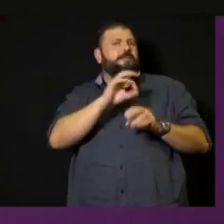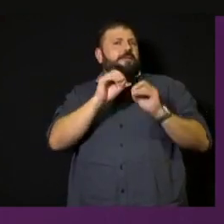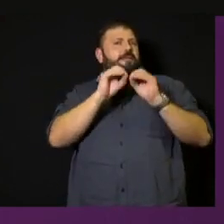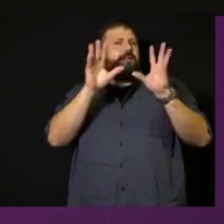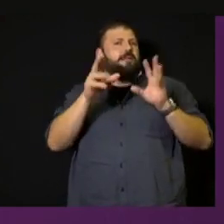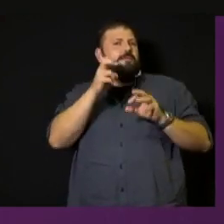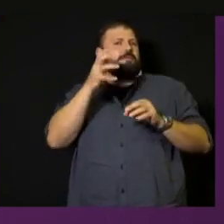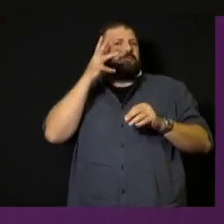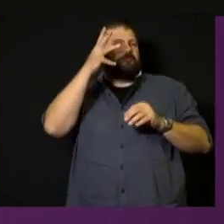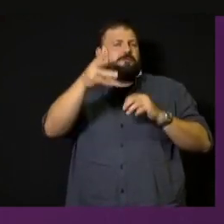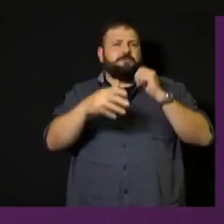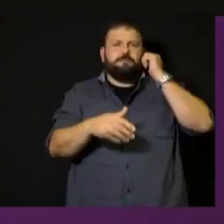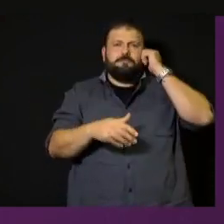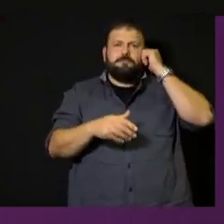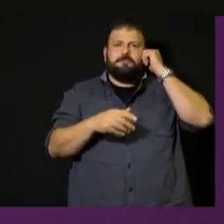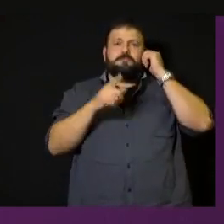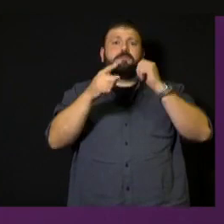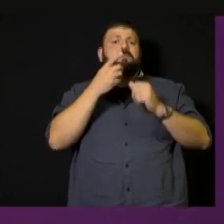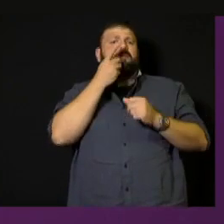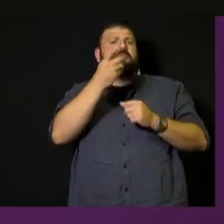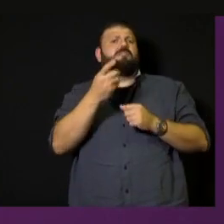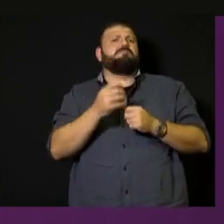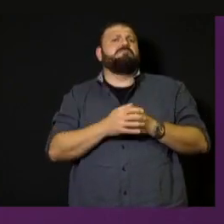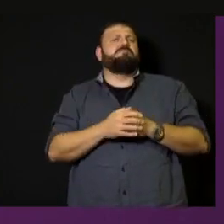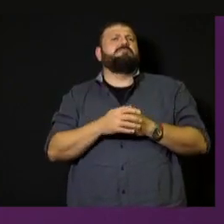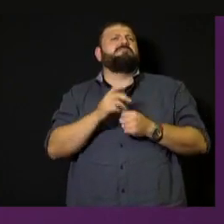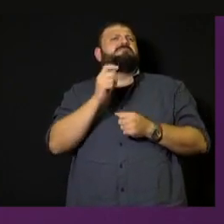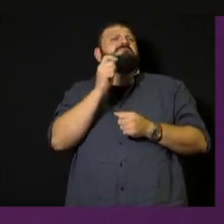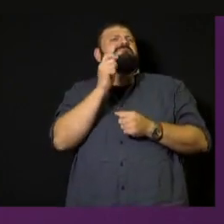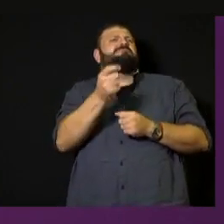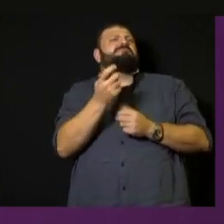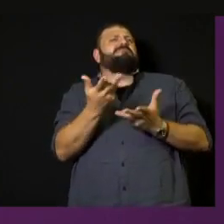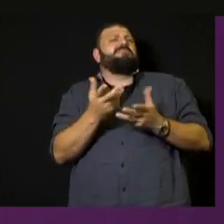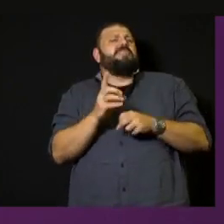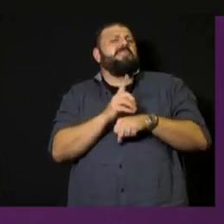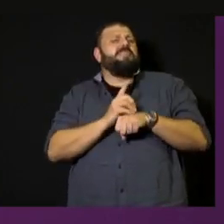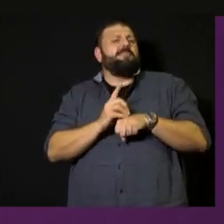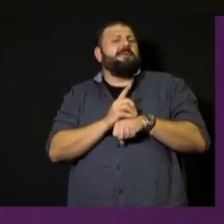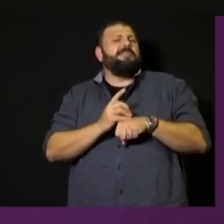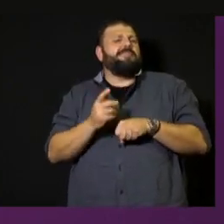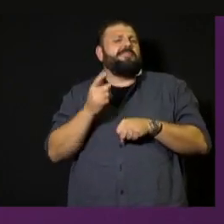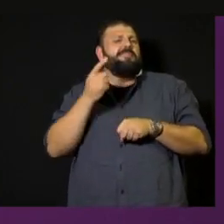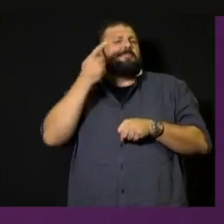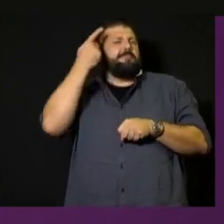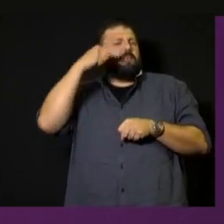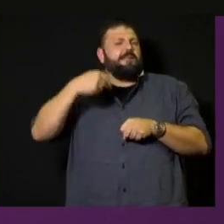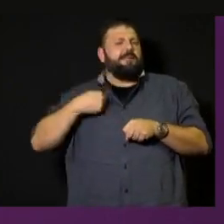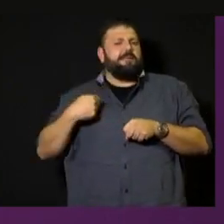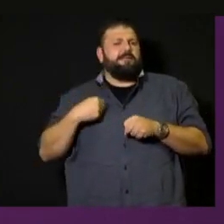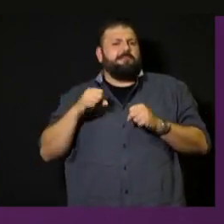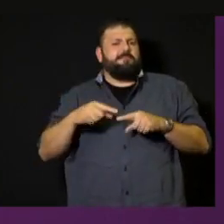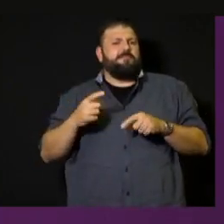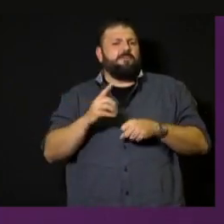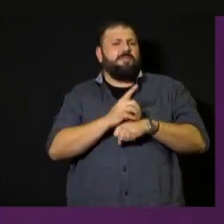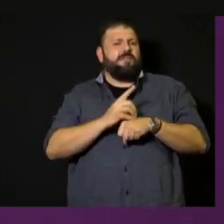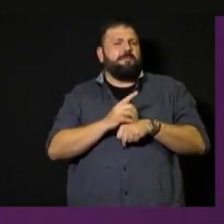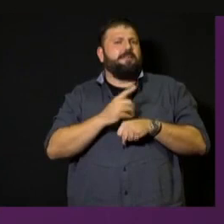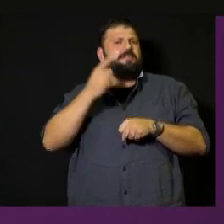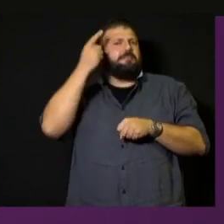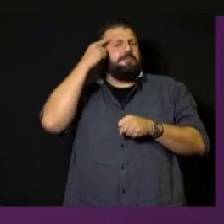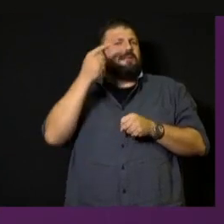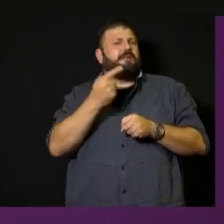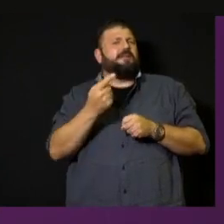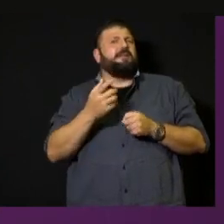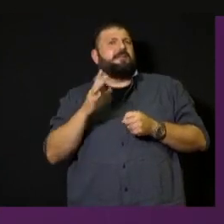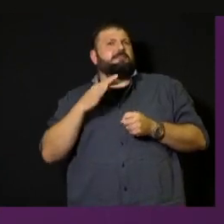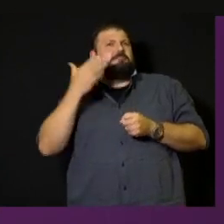this díganle a company la and the gente future. So the qué next significa question: ser diamante what y qué hay que hacer does it para mean to lograrlo, be más allá diamond? de dos So oros elite, beyond